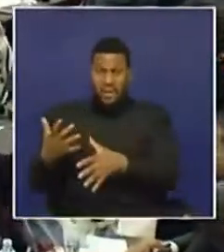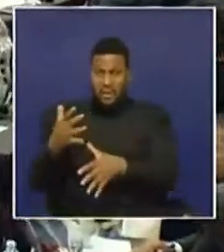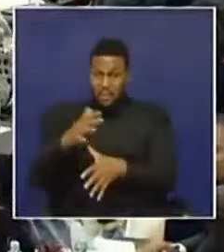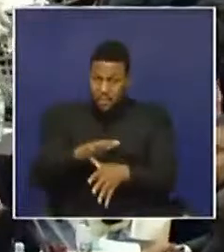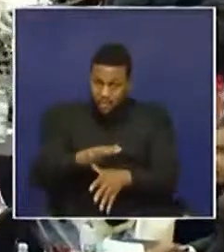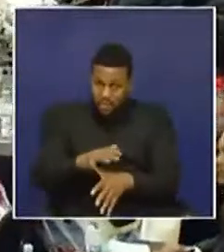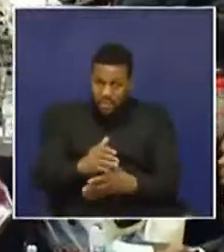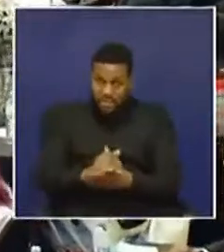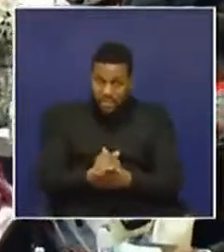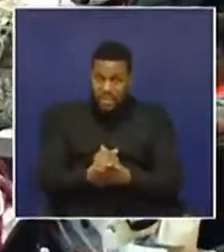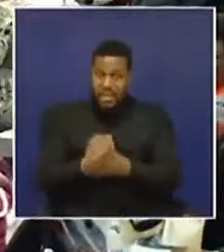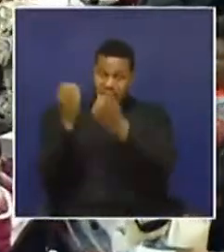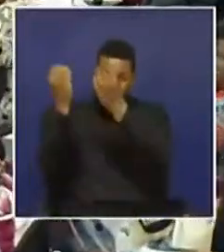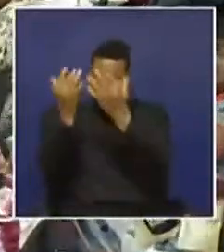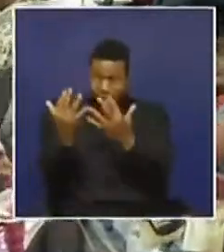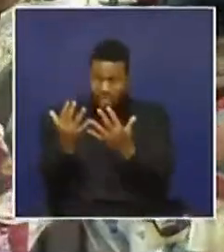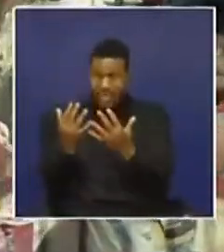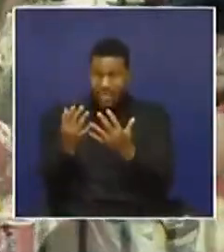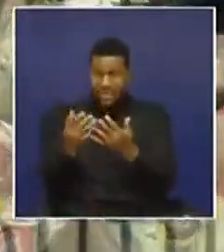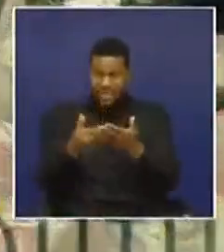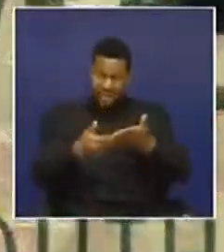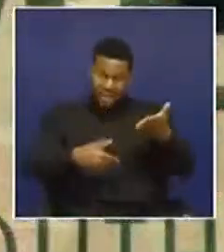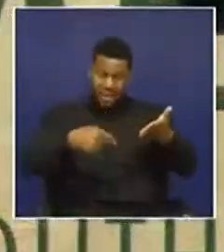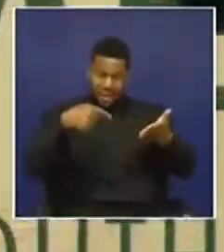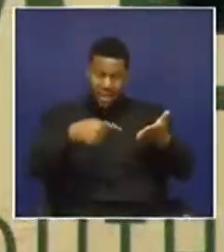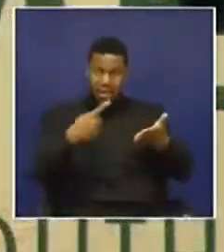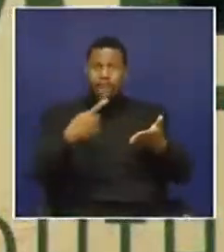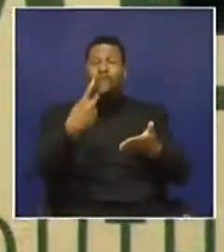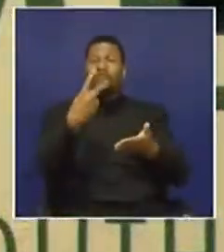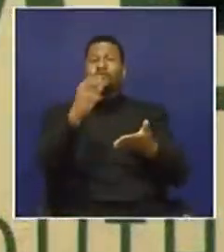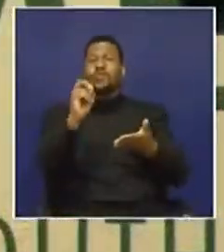The budget we're tabling this in for 26-27